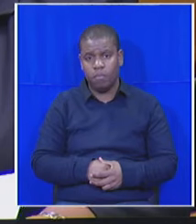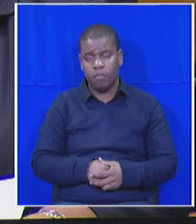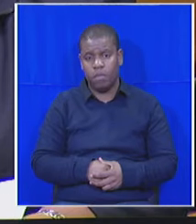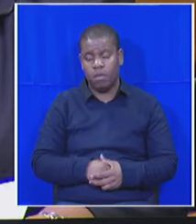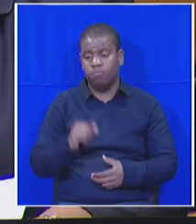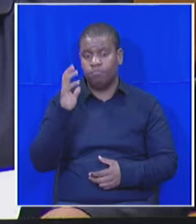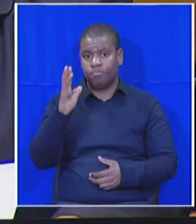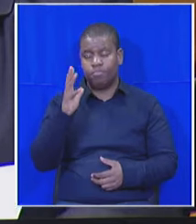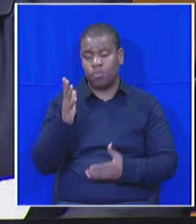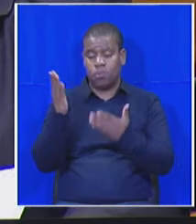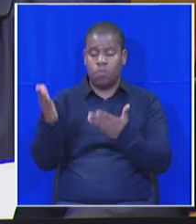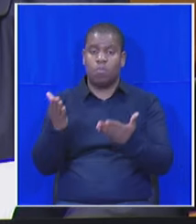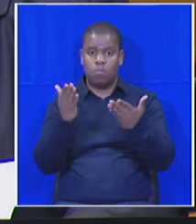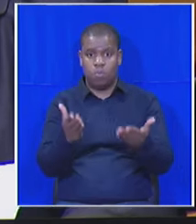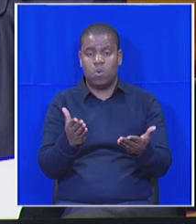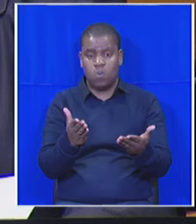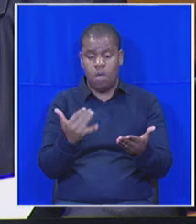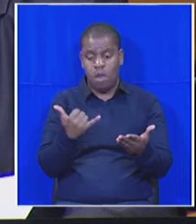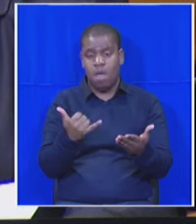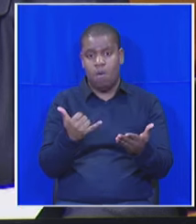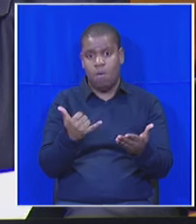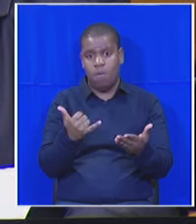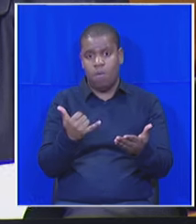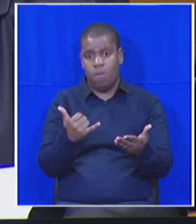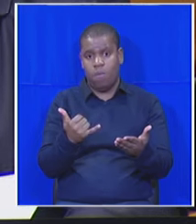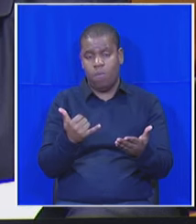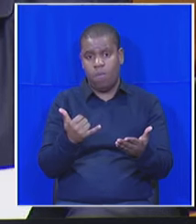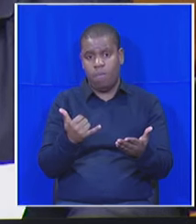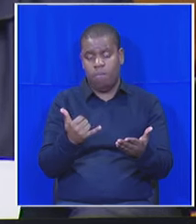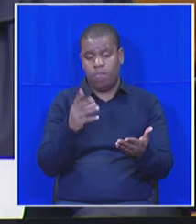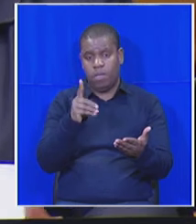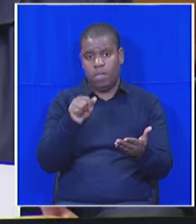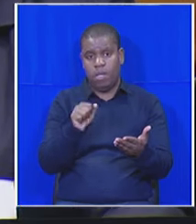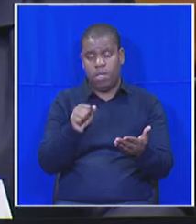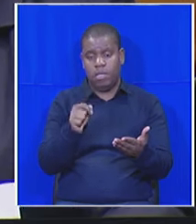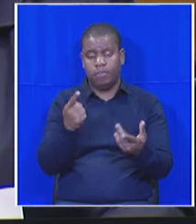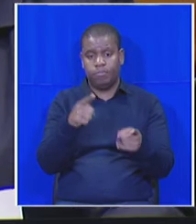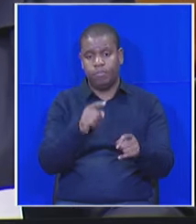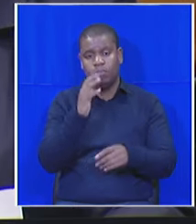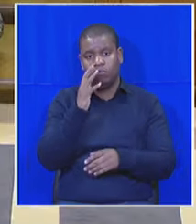Declarations of vote have been requested. I would like to call upon the Democratic Alliance.